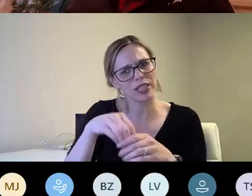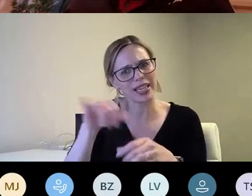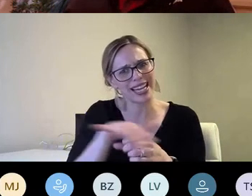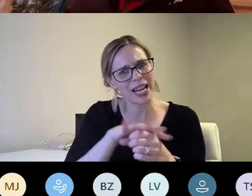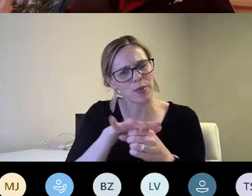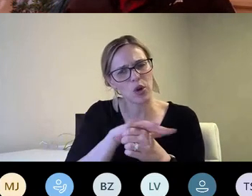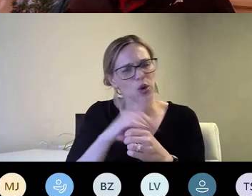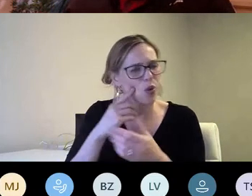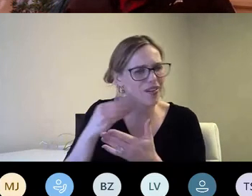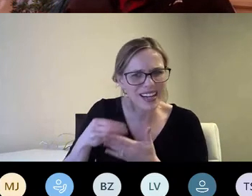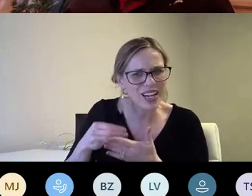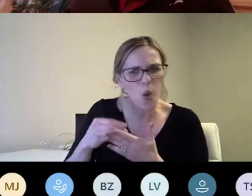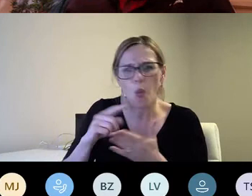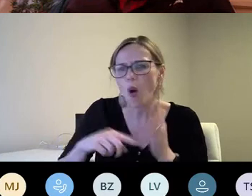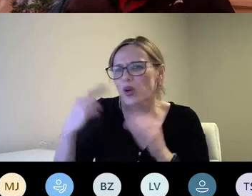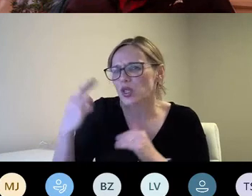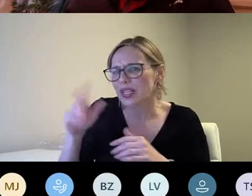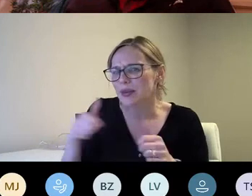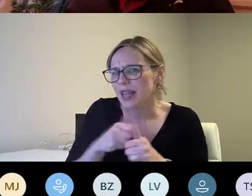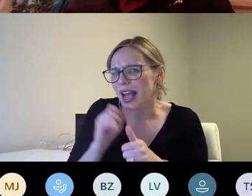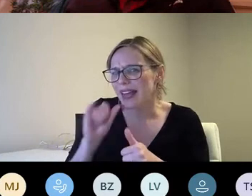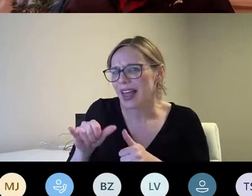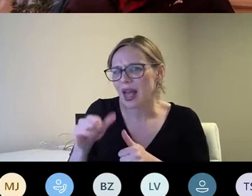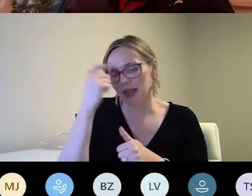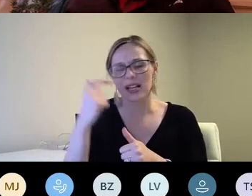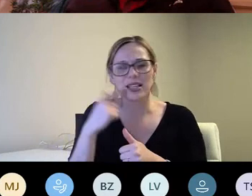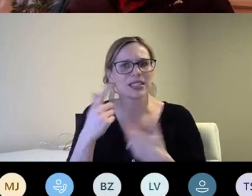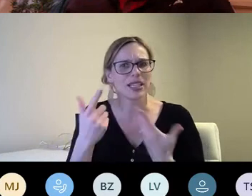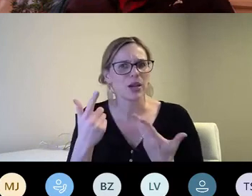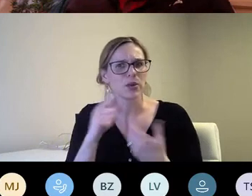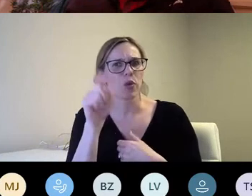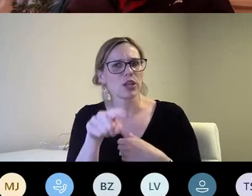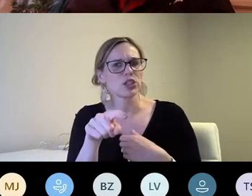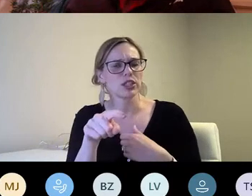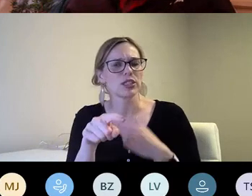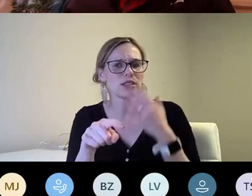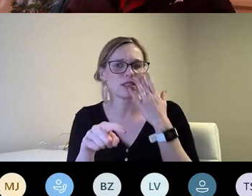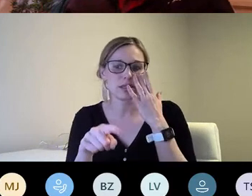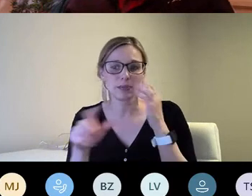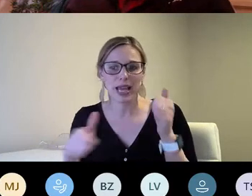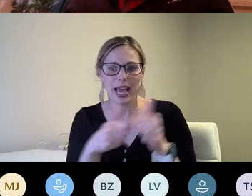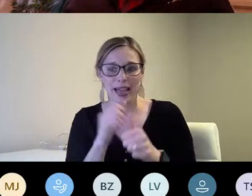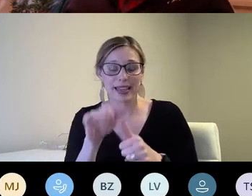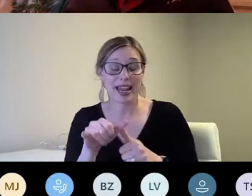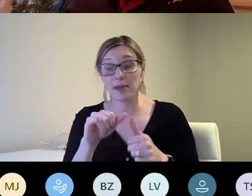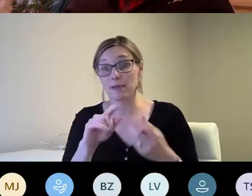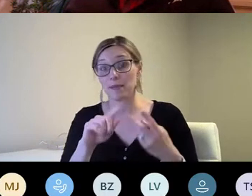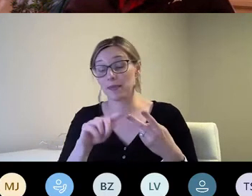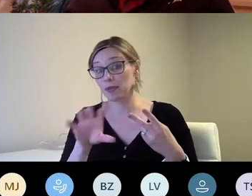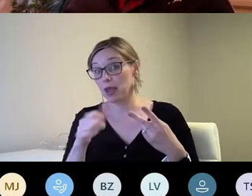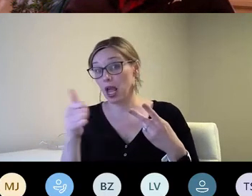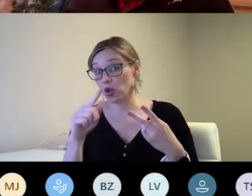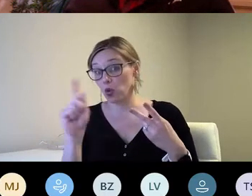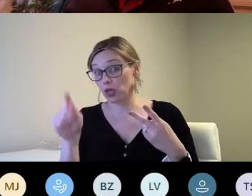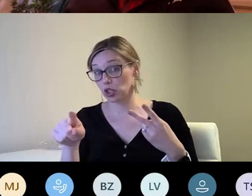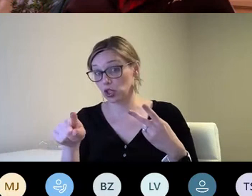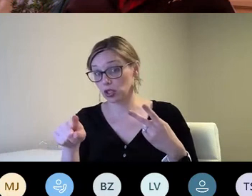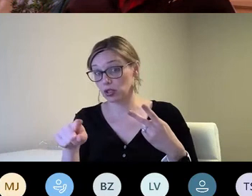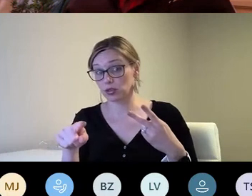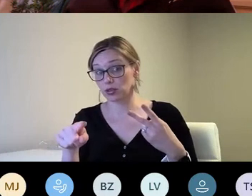both? Because I know there was also a question about whether the grants that you'd applied for And then also my other question was